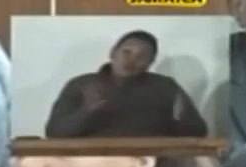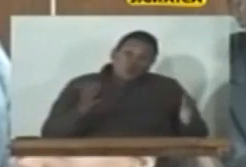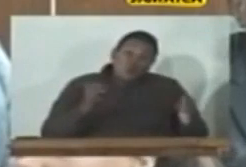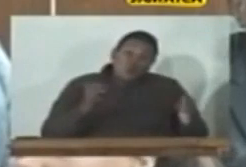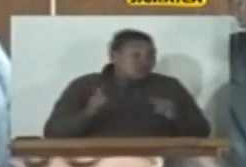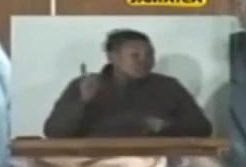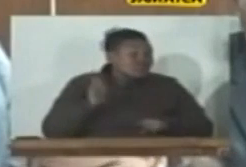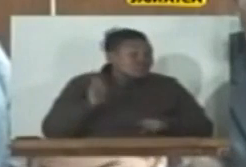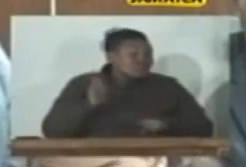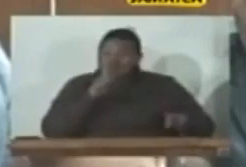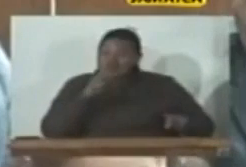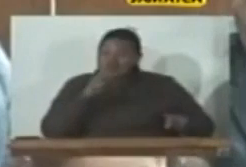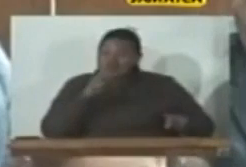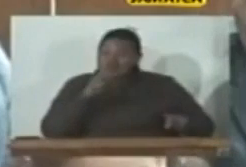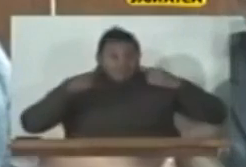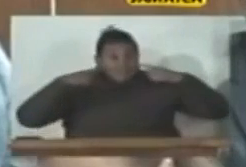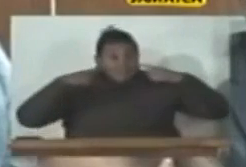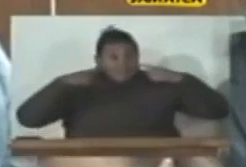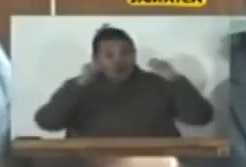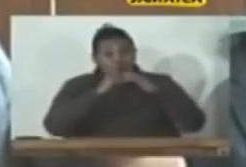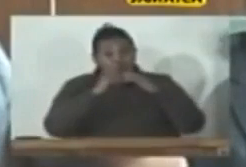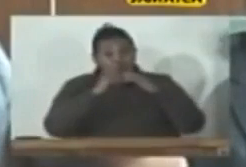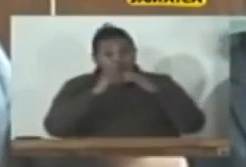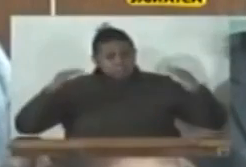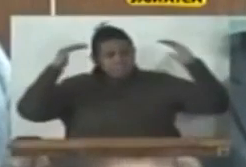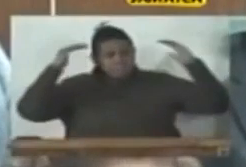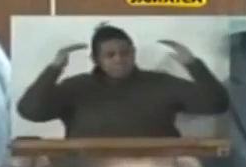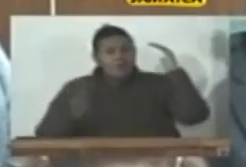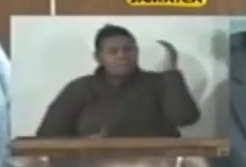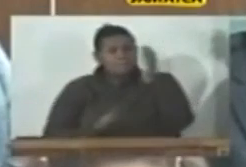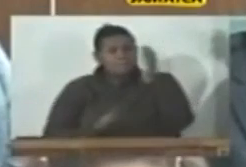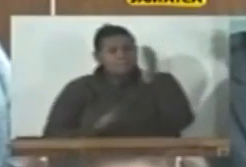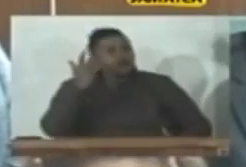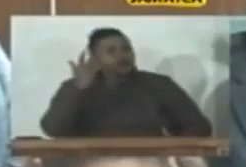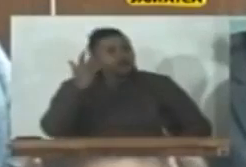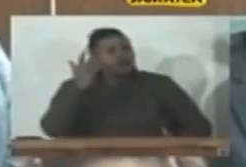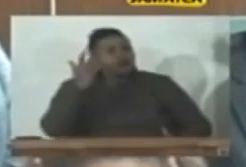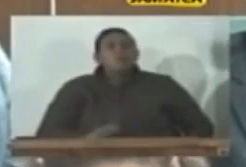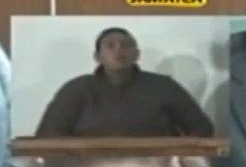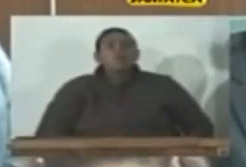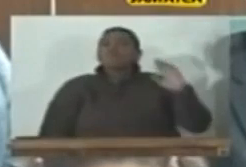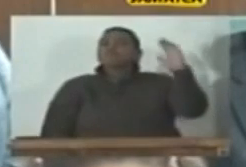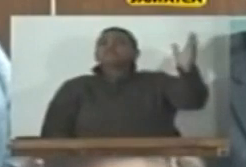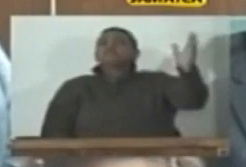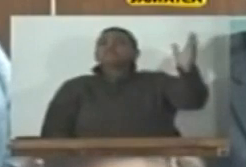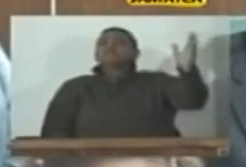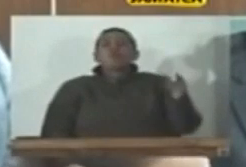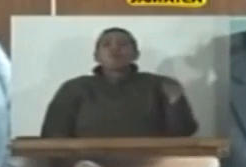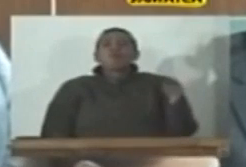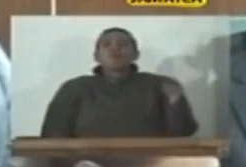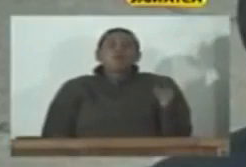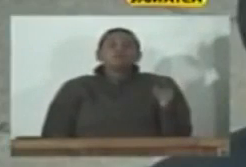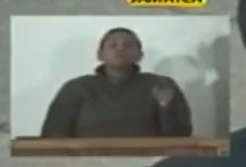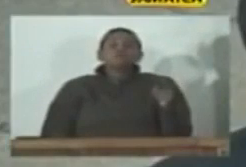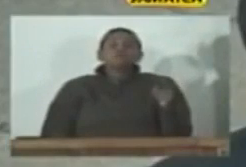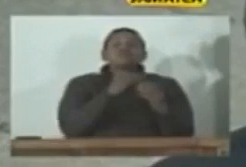Mr. Speaker, in the fiscal year 2015-16,